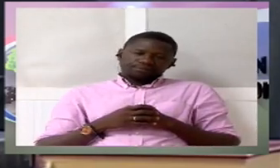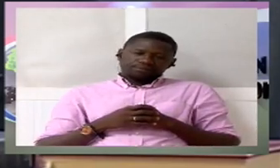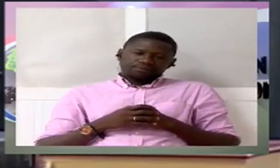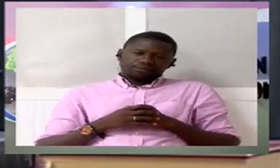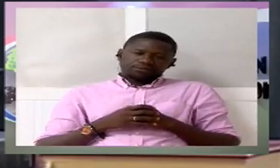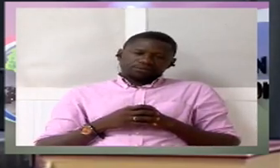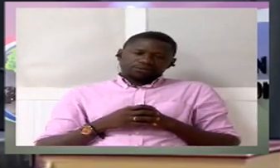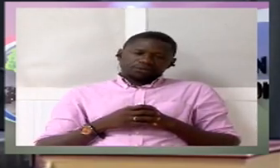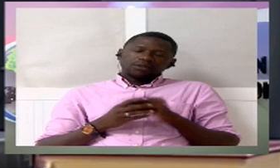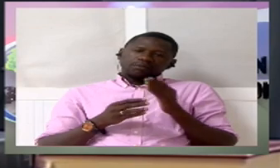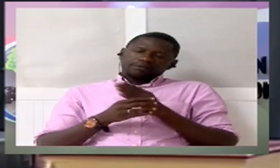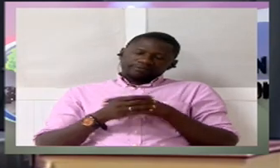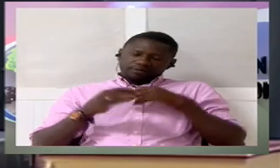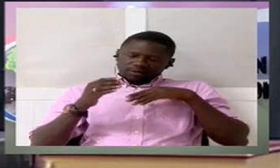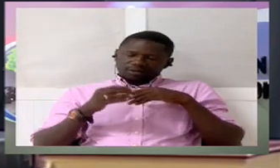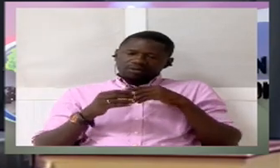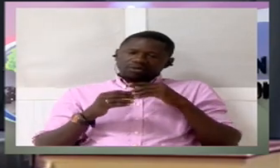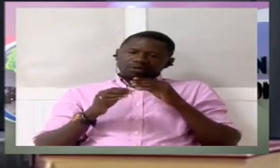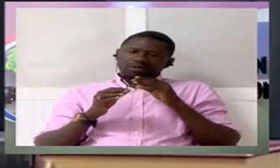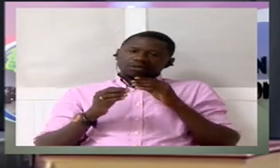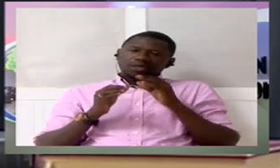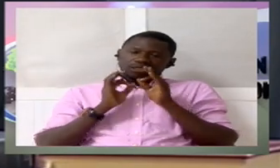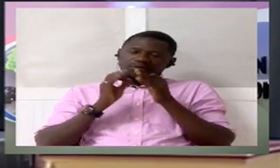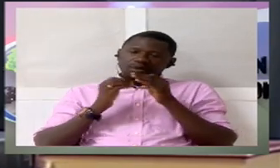Senegal. Before I got into Senegal